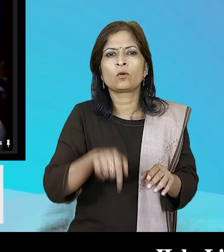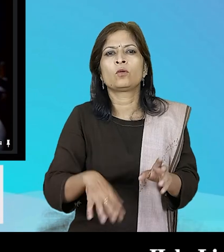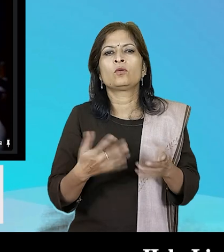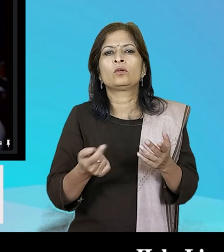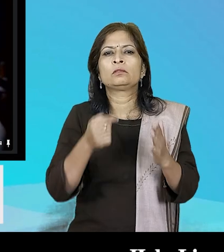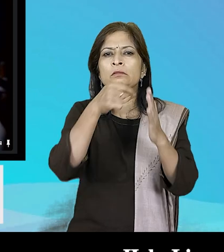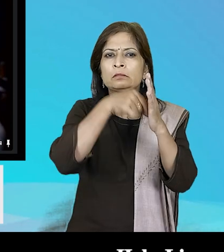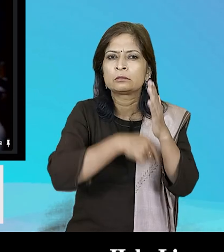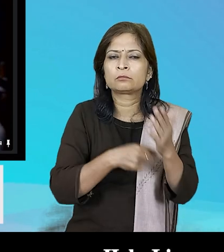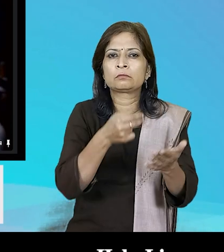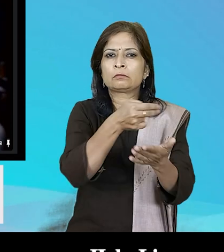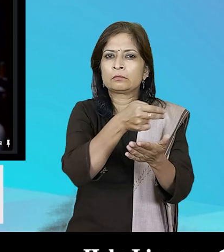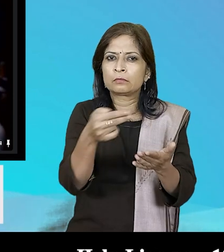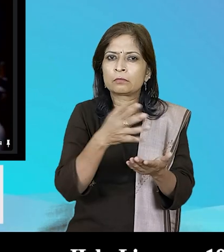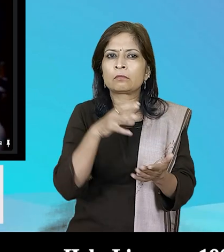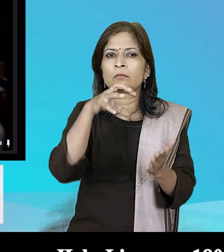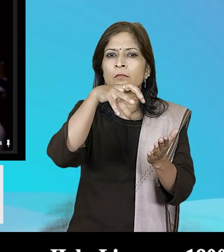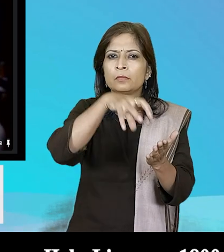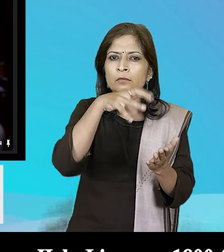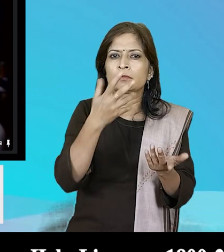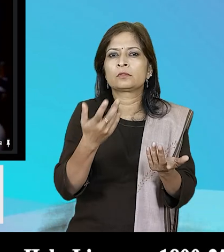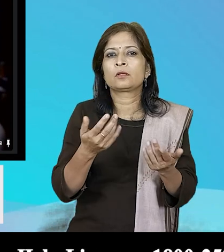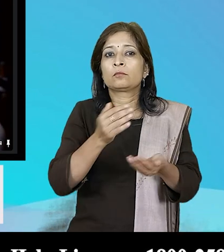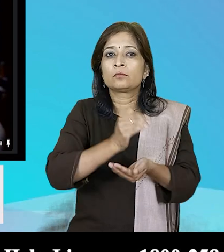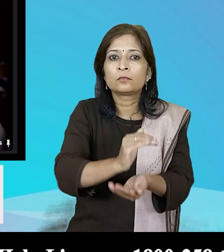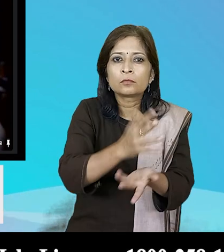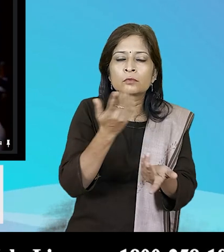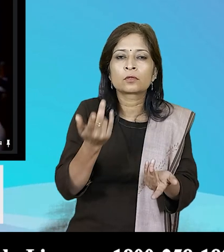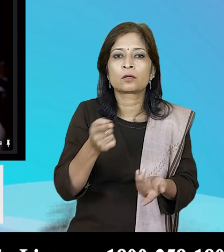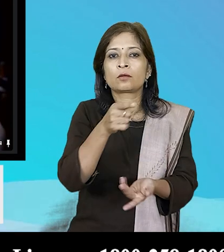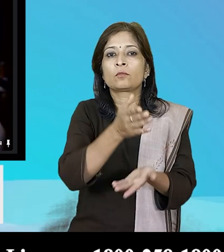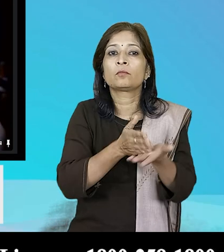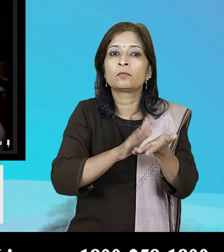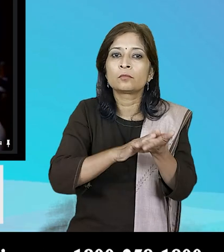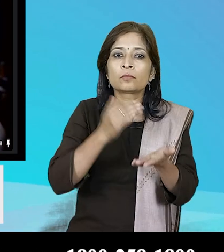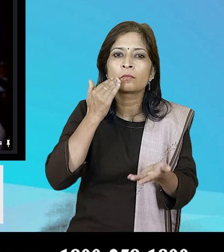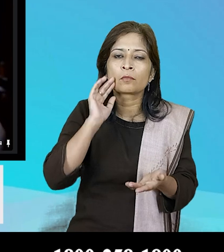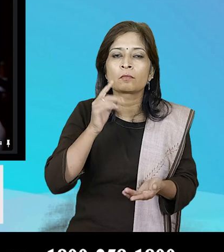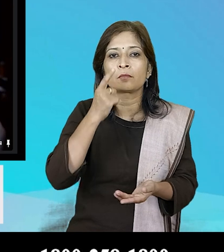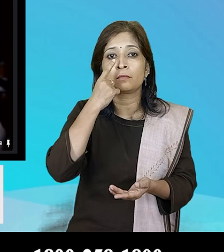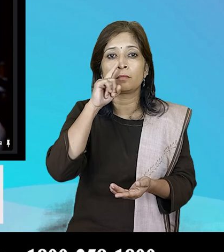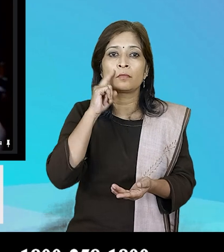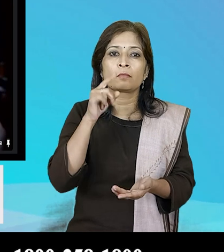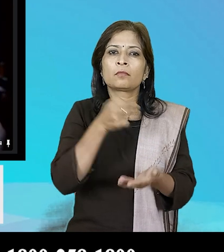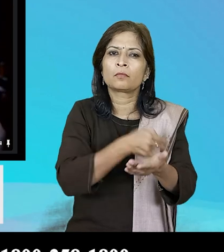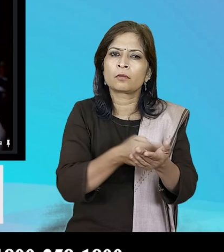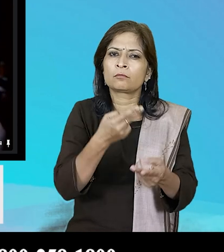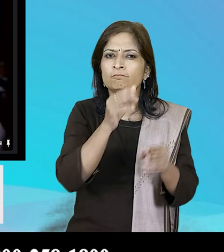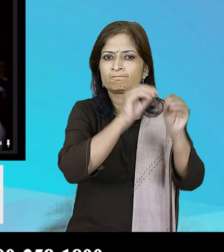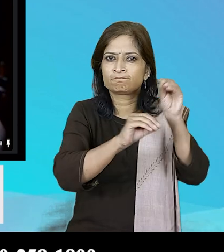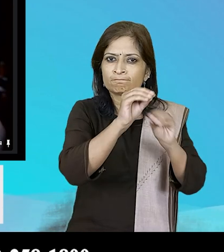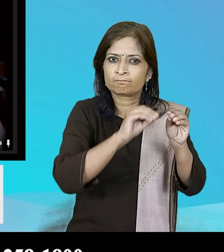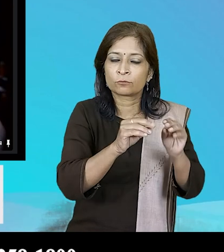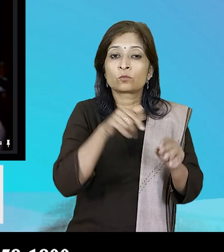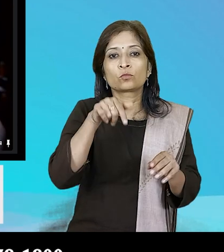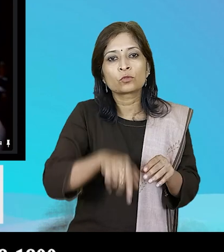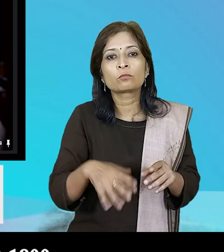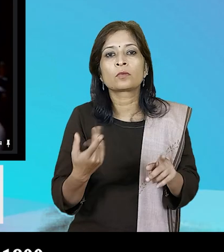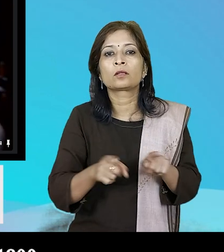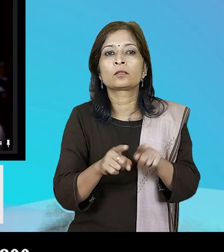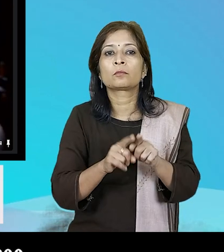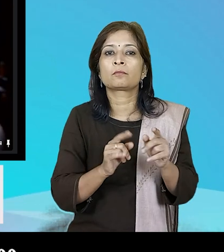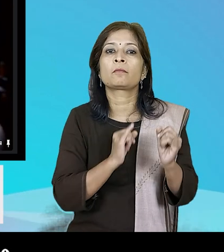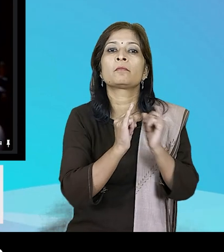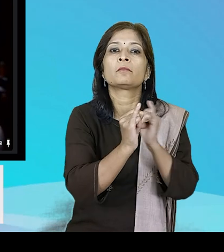form out which asks for details like your name, your place of birth, your date of birth, your parents' names. And once you're done with it, you will get